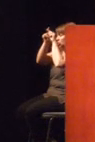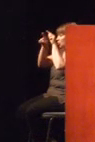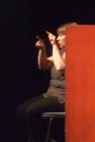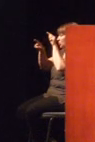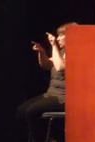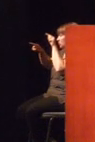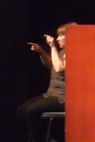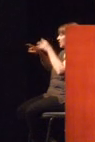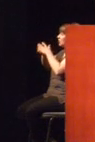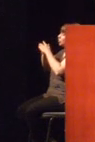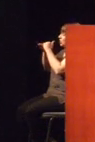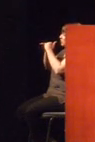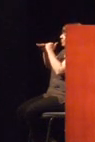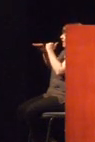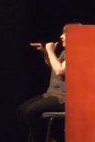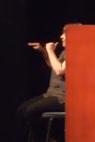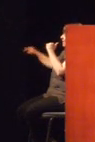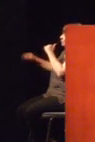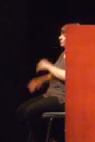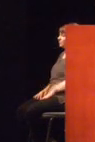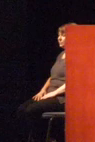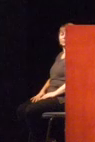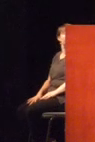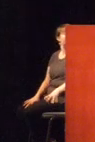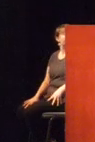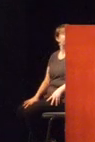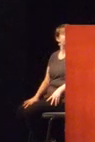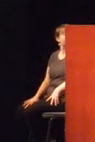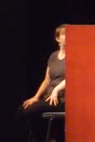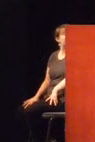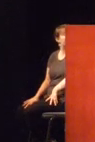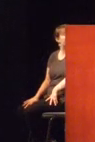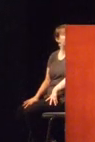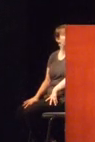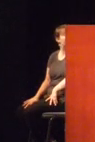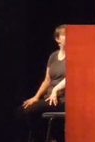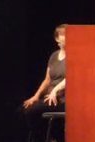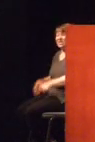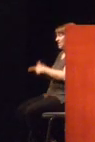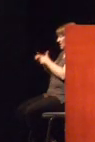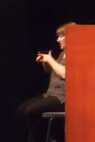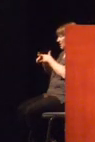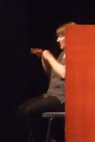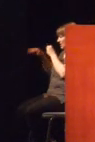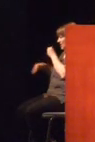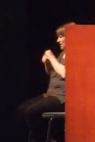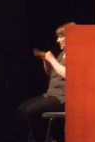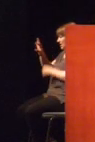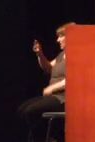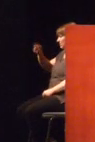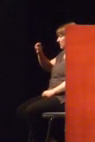bit. It's not quite as bad as it was before. And then if we add in the FTES from all our